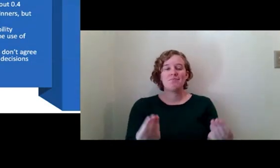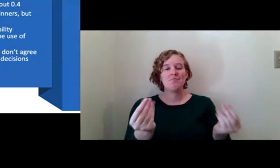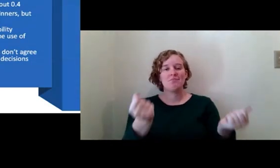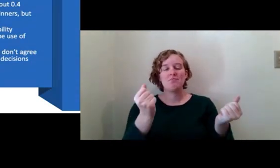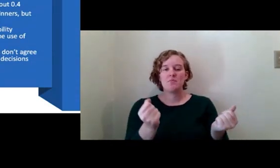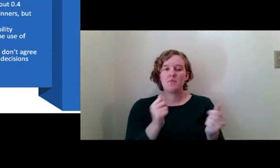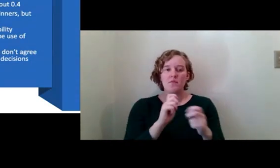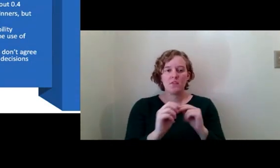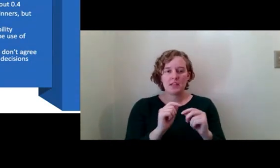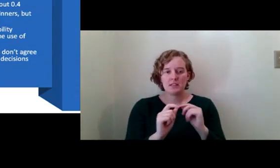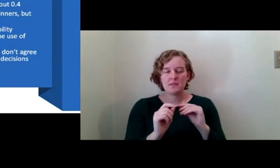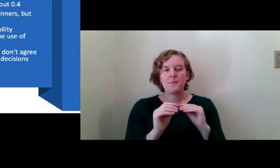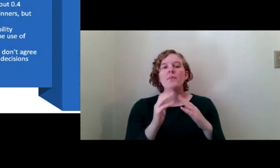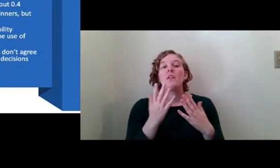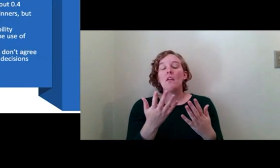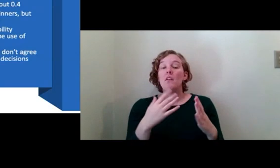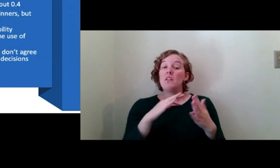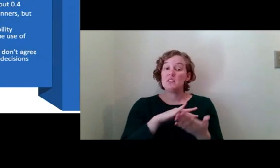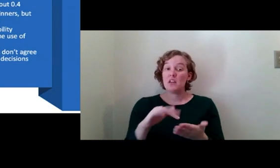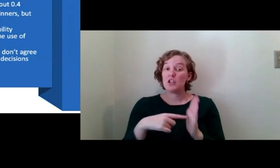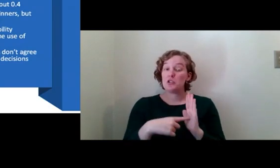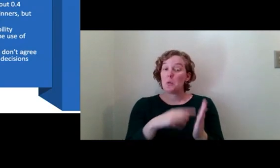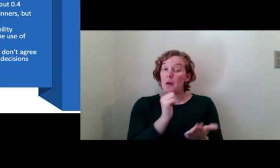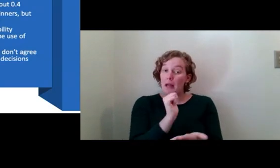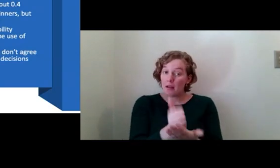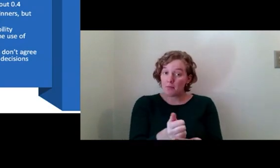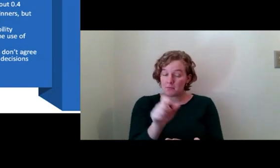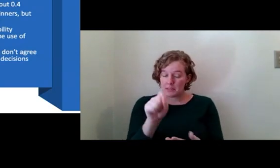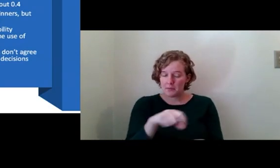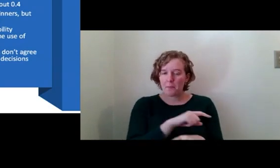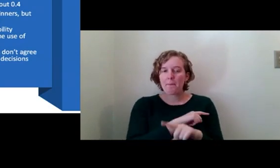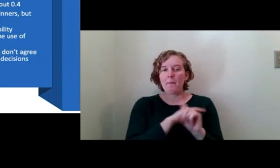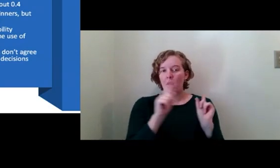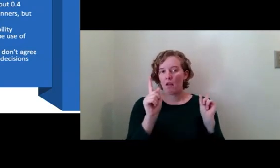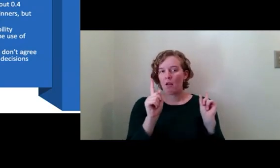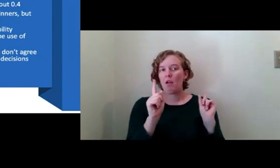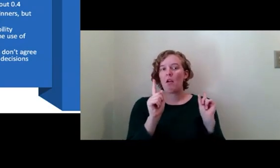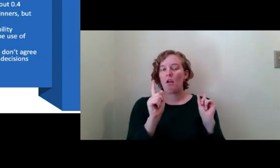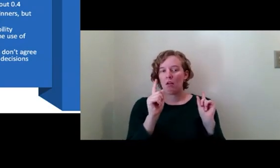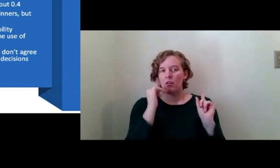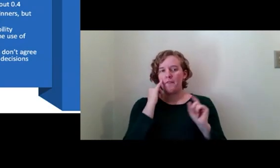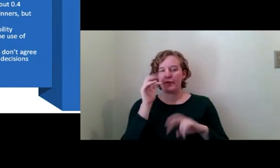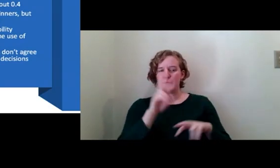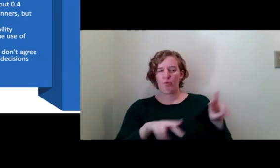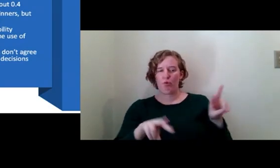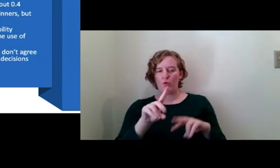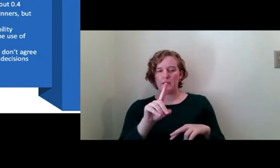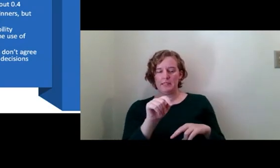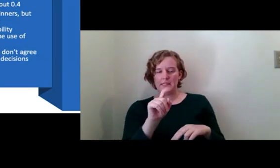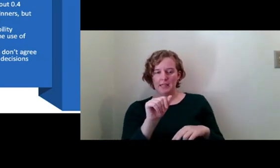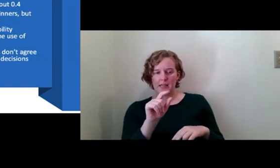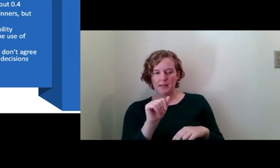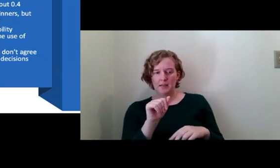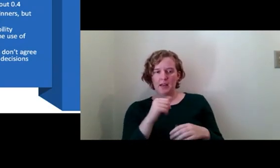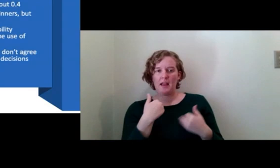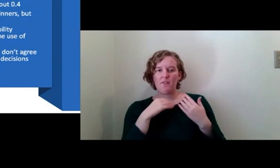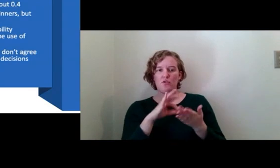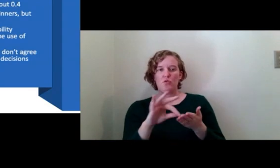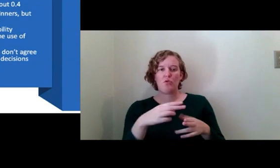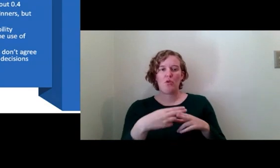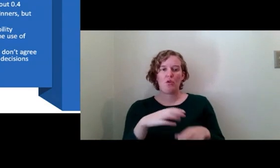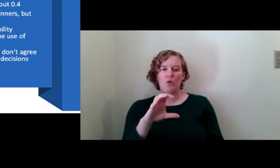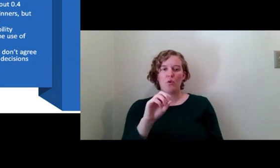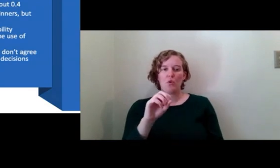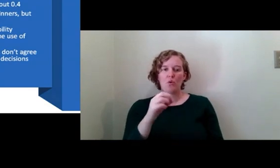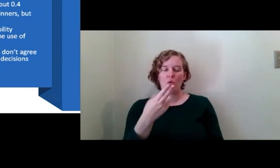on this show that it does help. But it turns out if you look at the data, they have this score called a Cohen's d, and